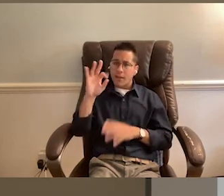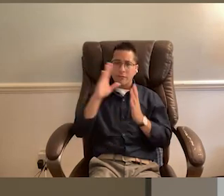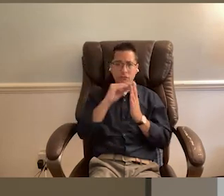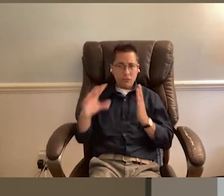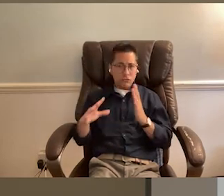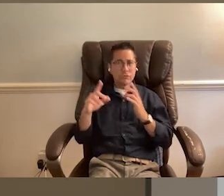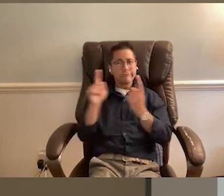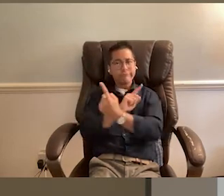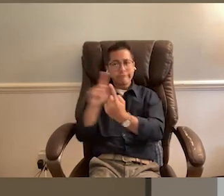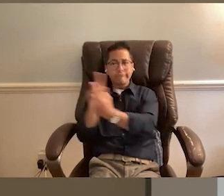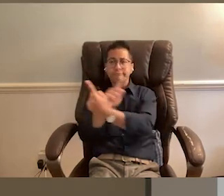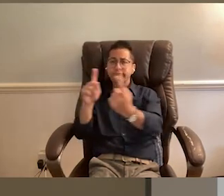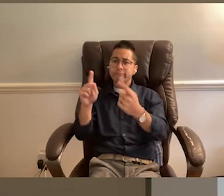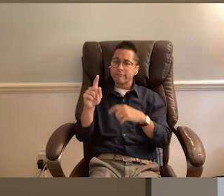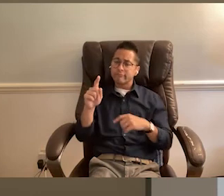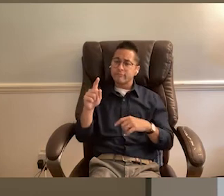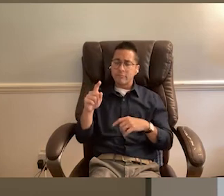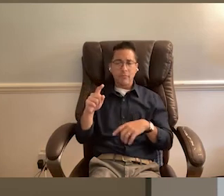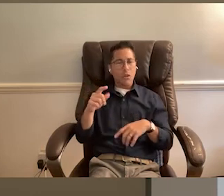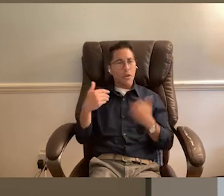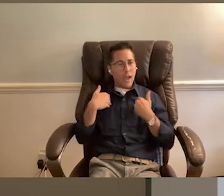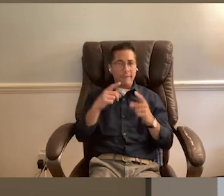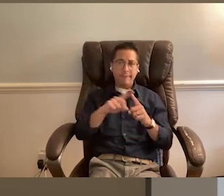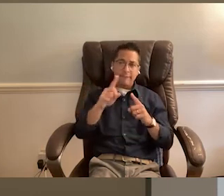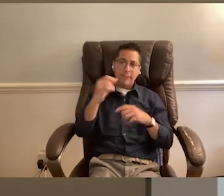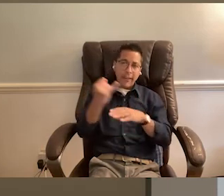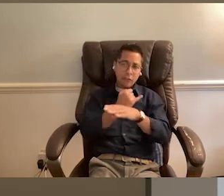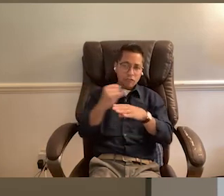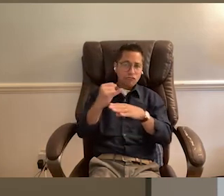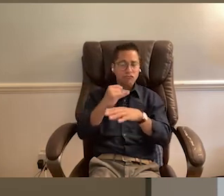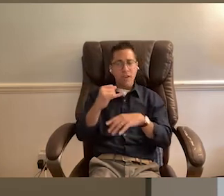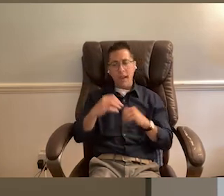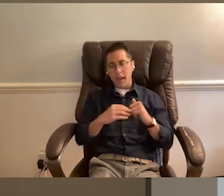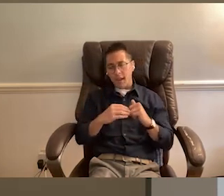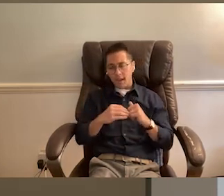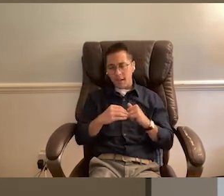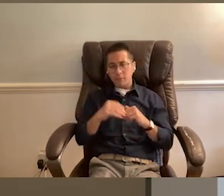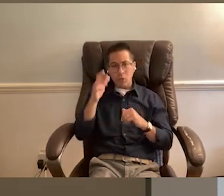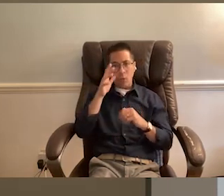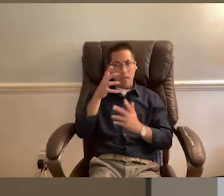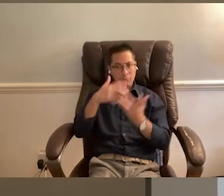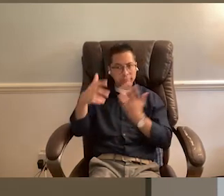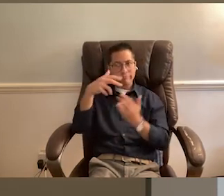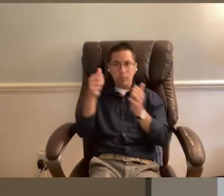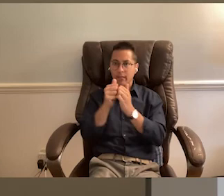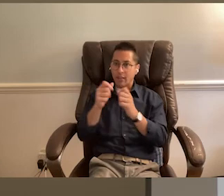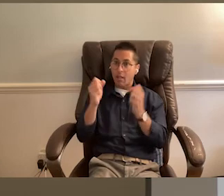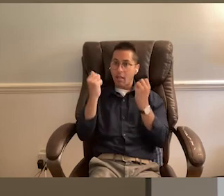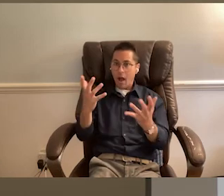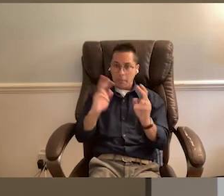Our students can also be peer mentors in class. We have not had as much of this lately, again with COVID. We're trying to get back into